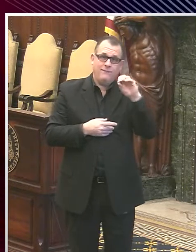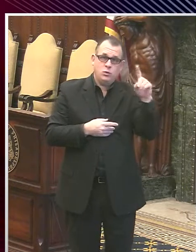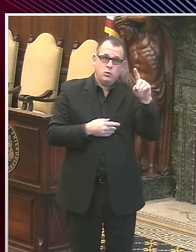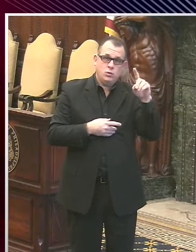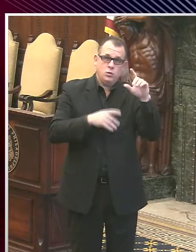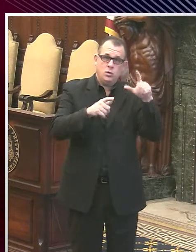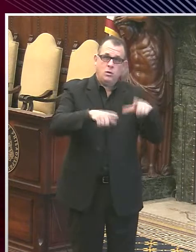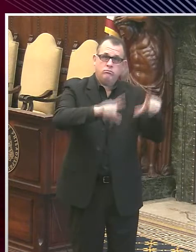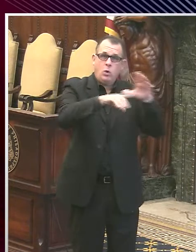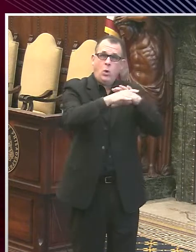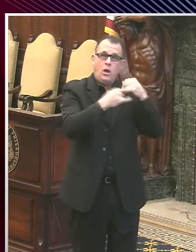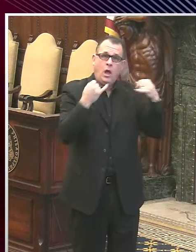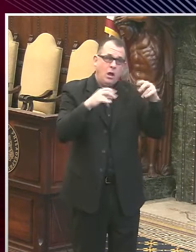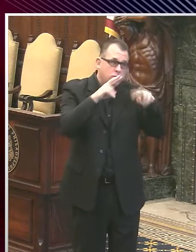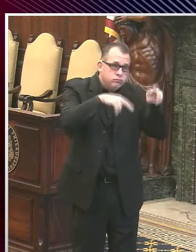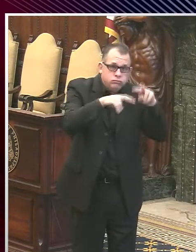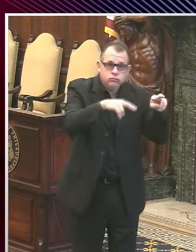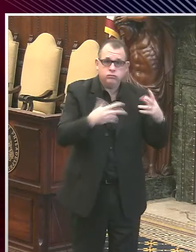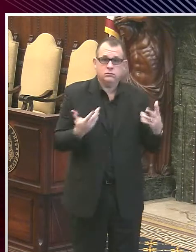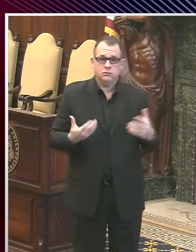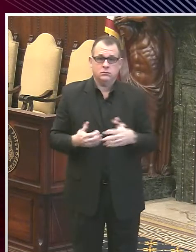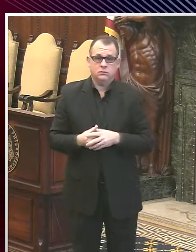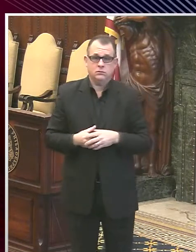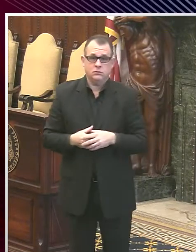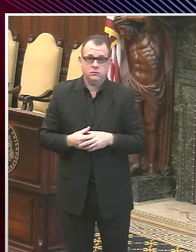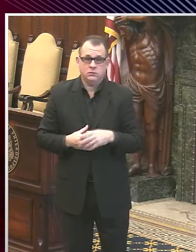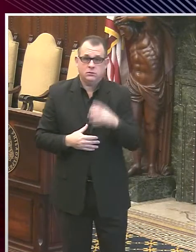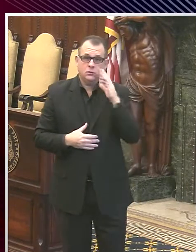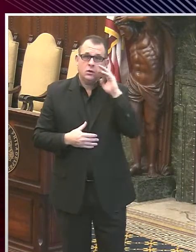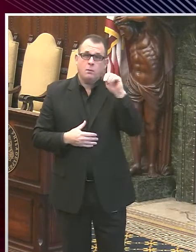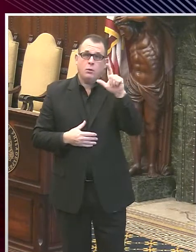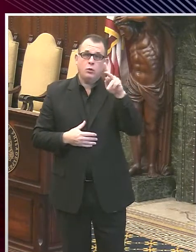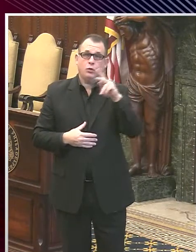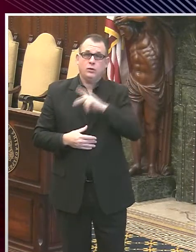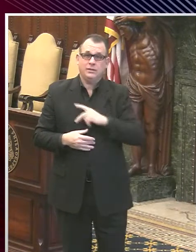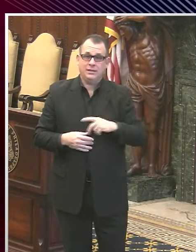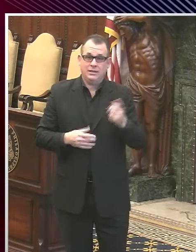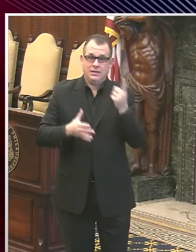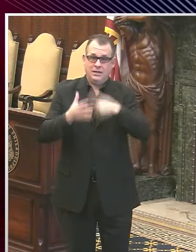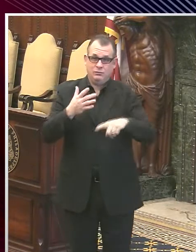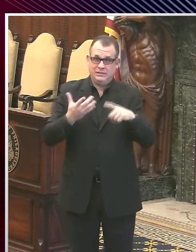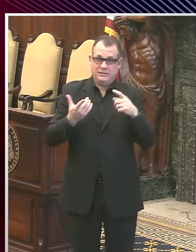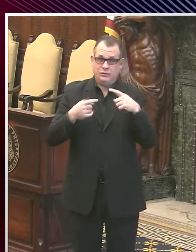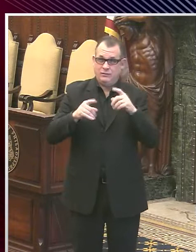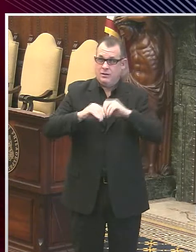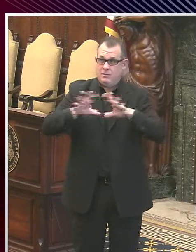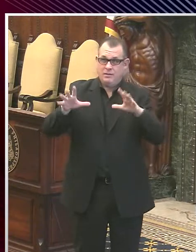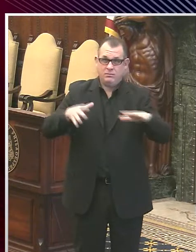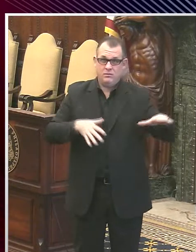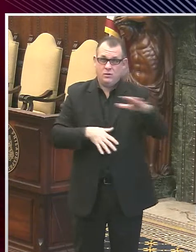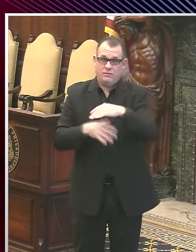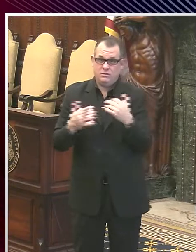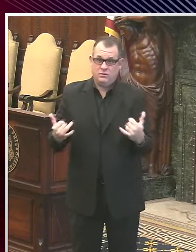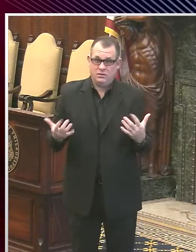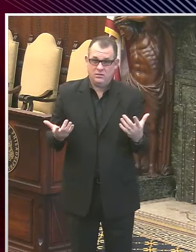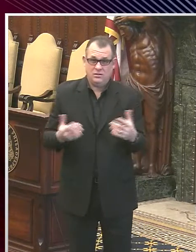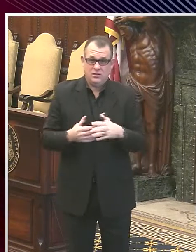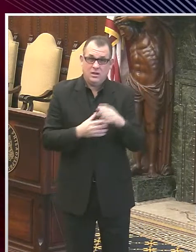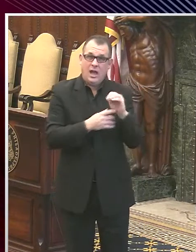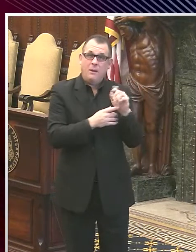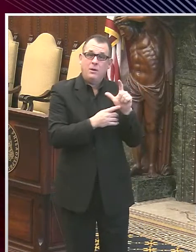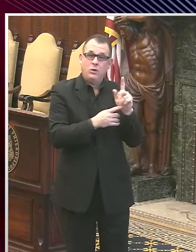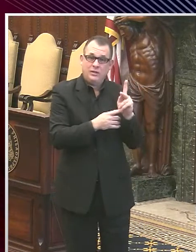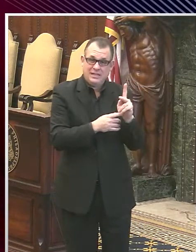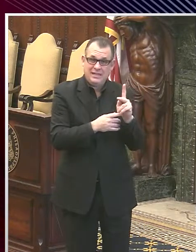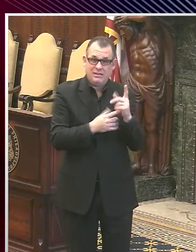phila.gov/food. And finally, as you know, Martin Luther King Day comes next Monday. With the pandemic still raging across the globe, this will be